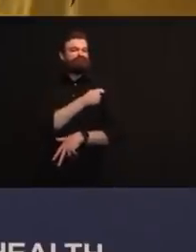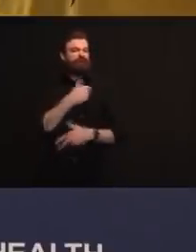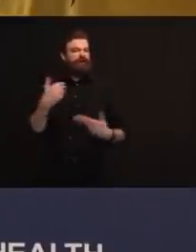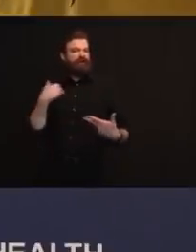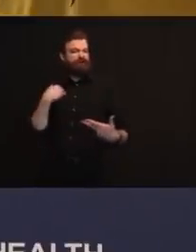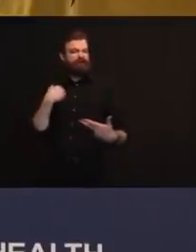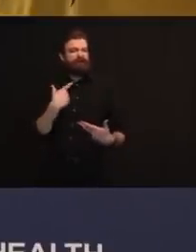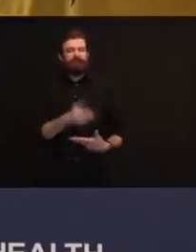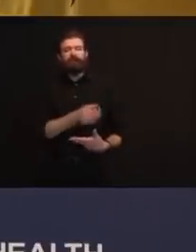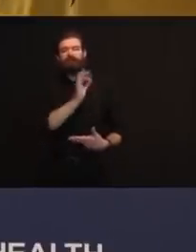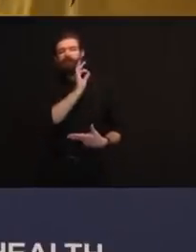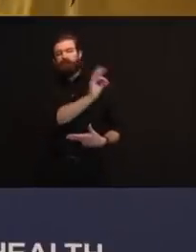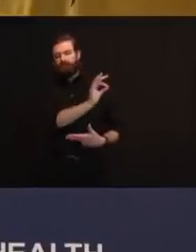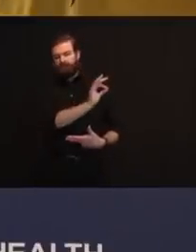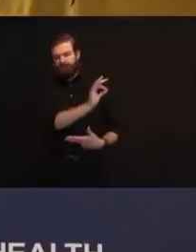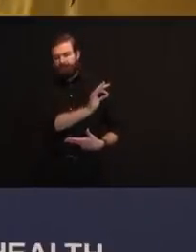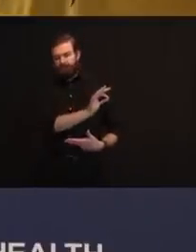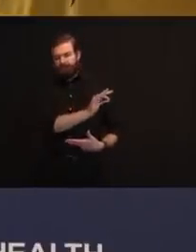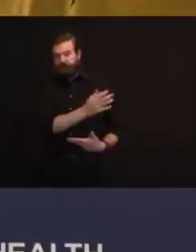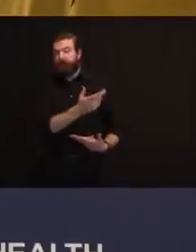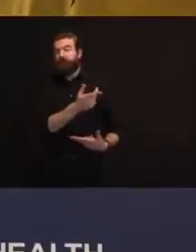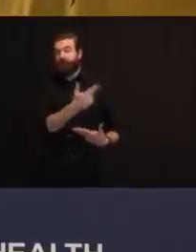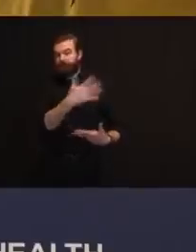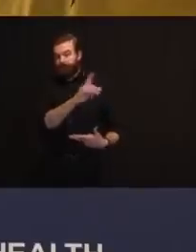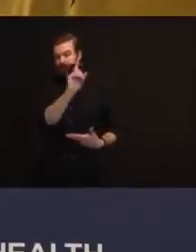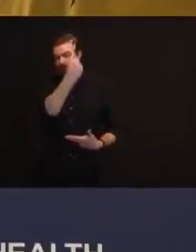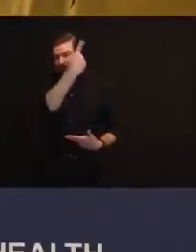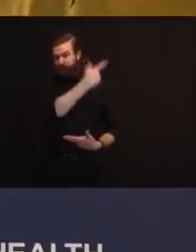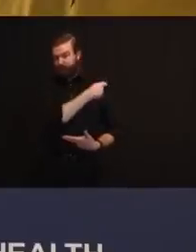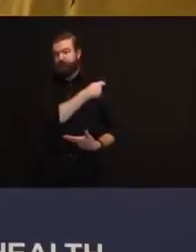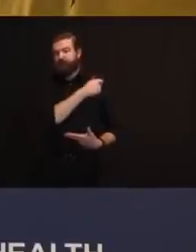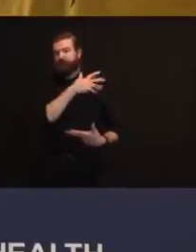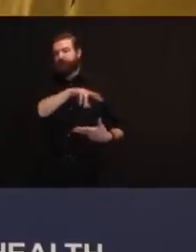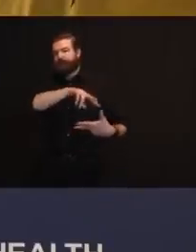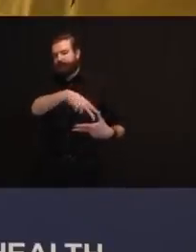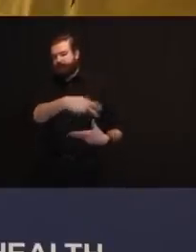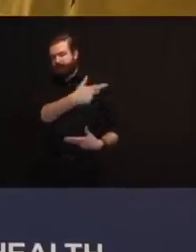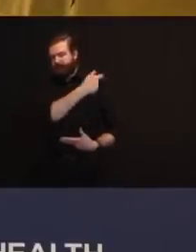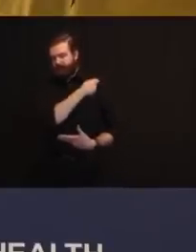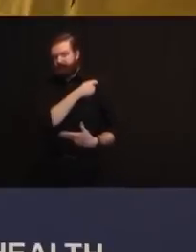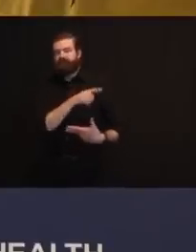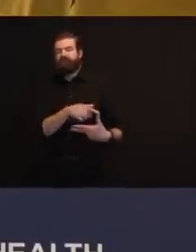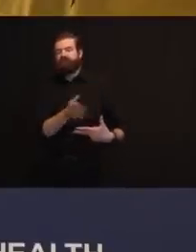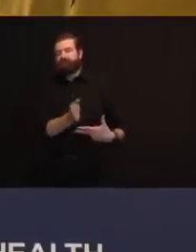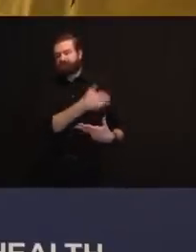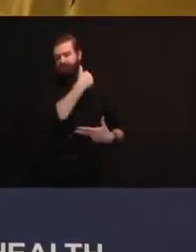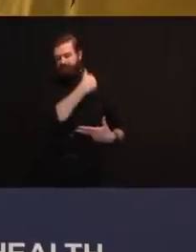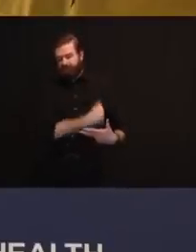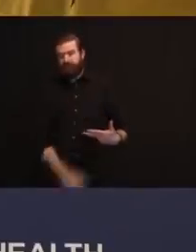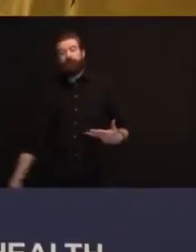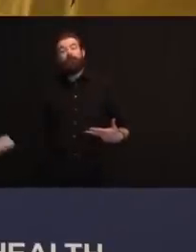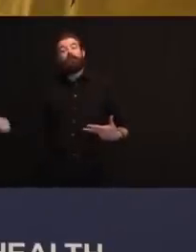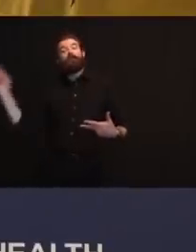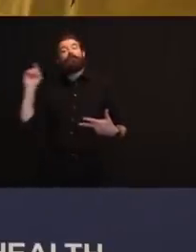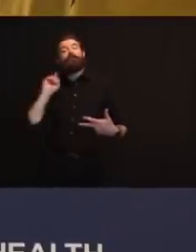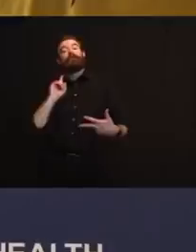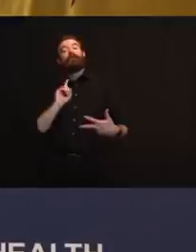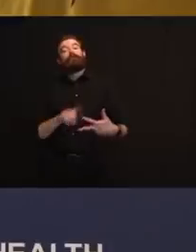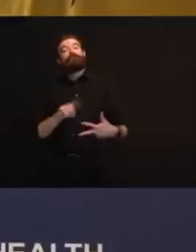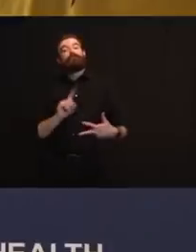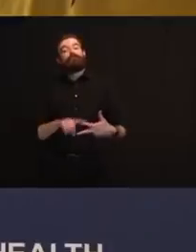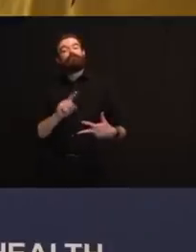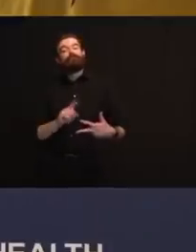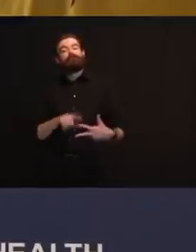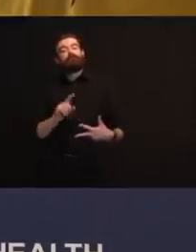2. I hope more, by the way. I hope more over the next number of months. So that one has been, that's been solved, and ironically, I think